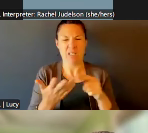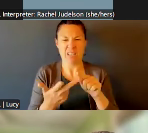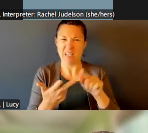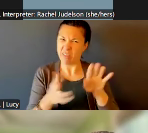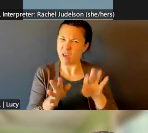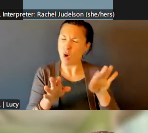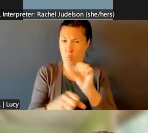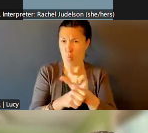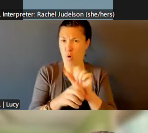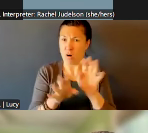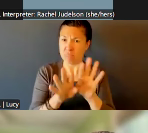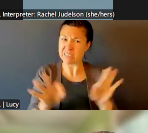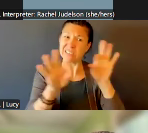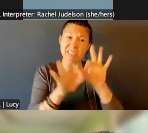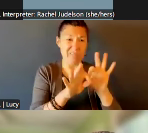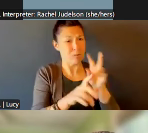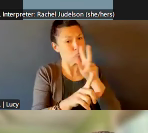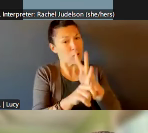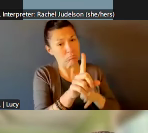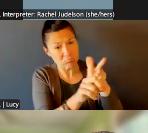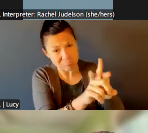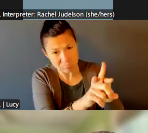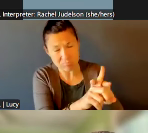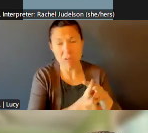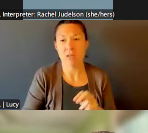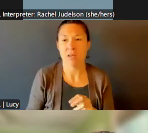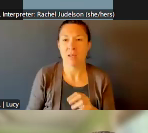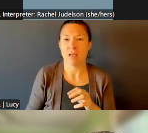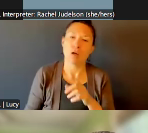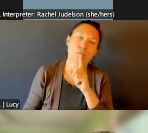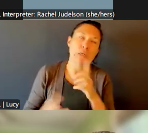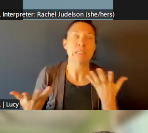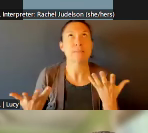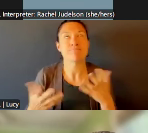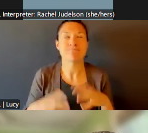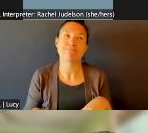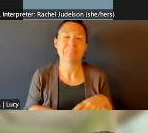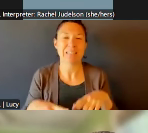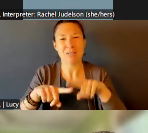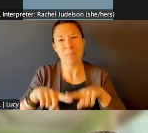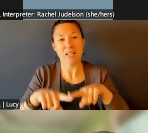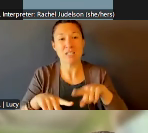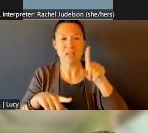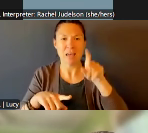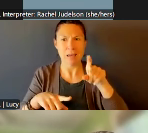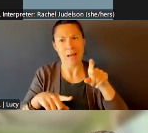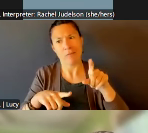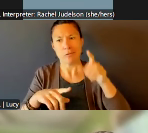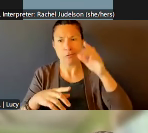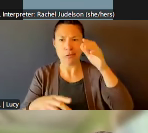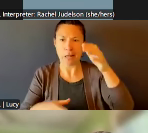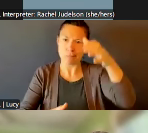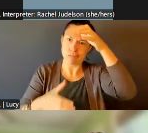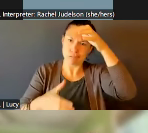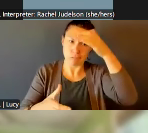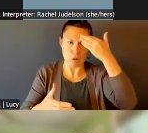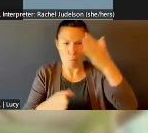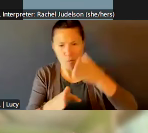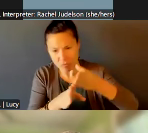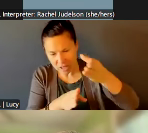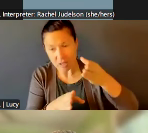because you have to assess, you kind of have to know the field or the subfield, and you have to be able to assess whether